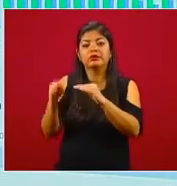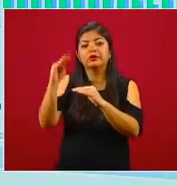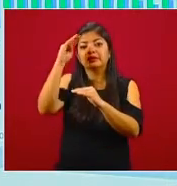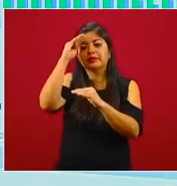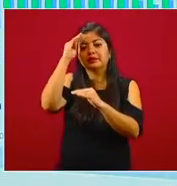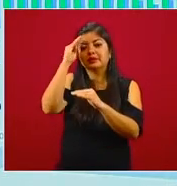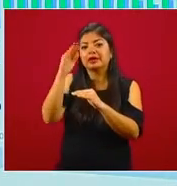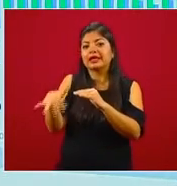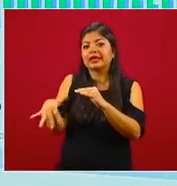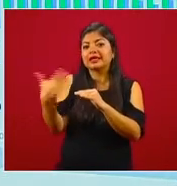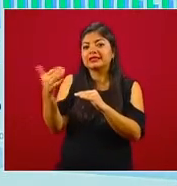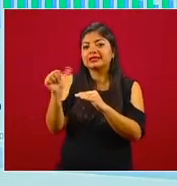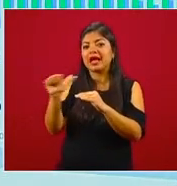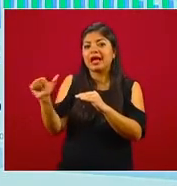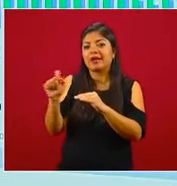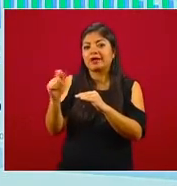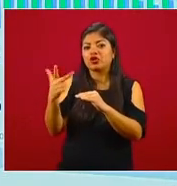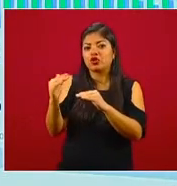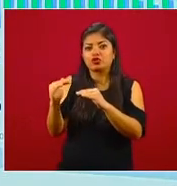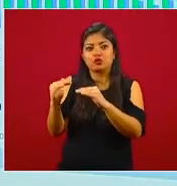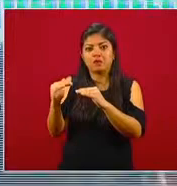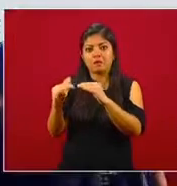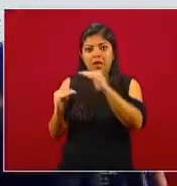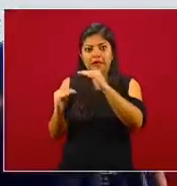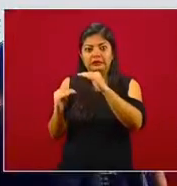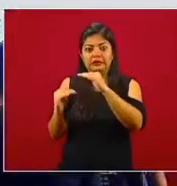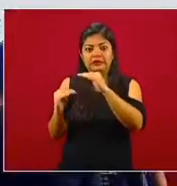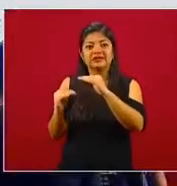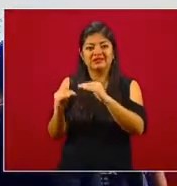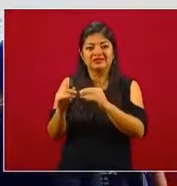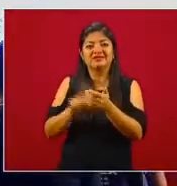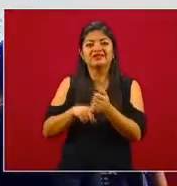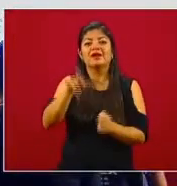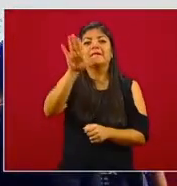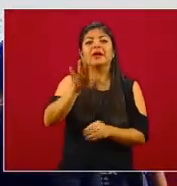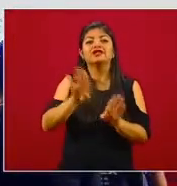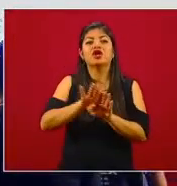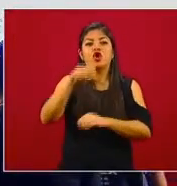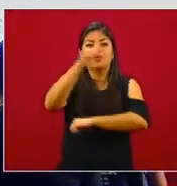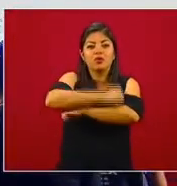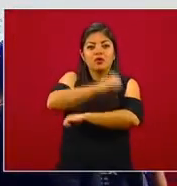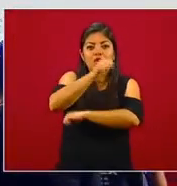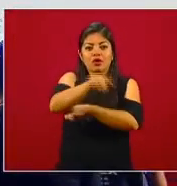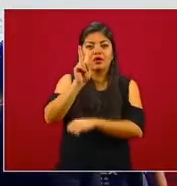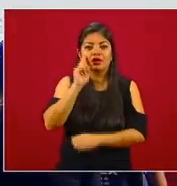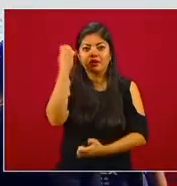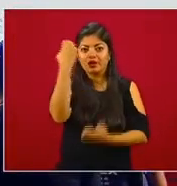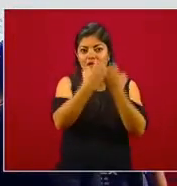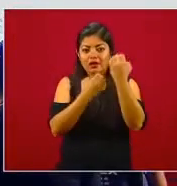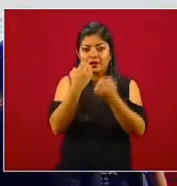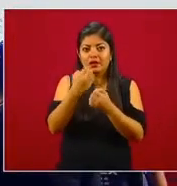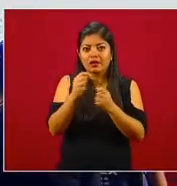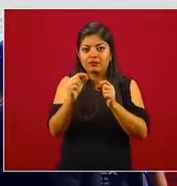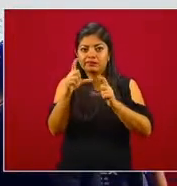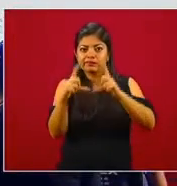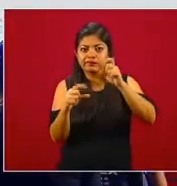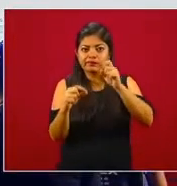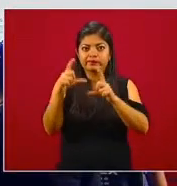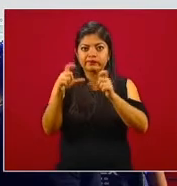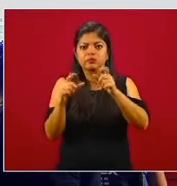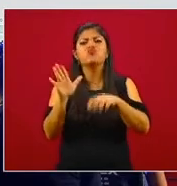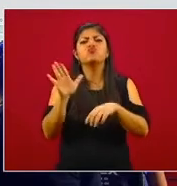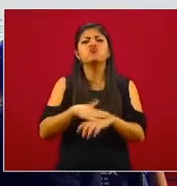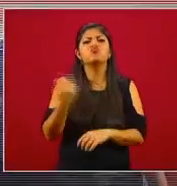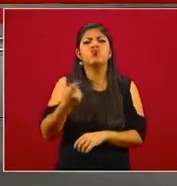casos between the activos del 8th and 15 May al 21st 28 de mayo. are Esto es higher como una than the active ventana ones móvil from the de 15th and observación 28th. de lo que va This is ocurriendo. ¿Por qué lo